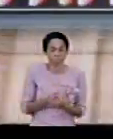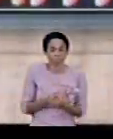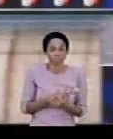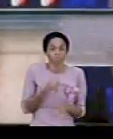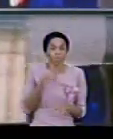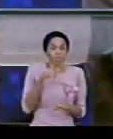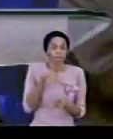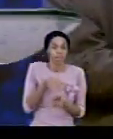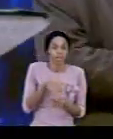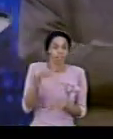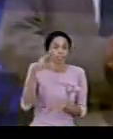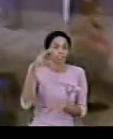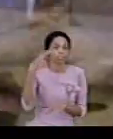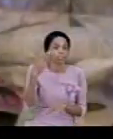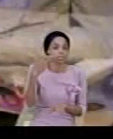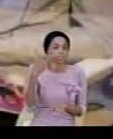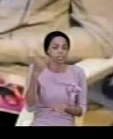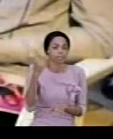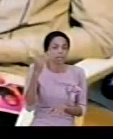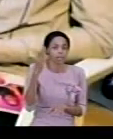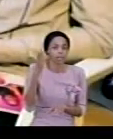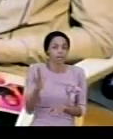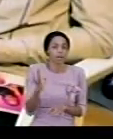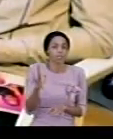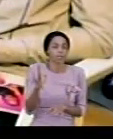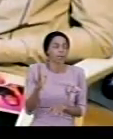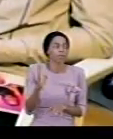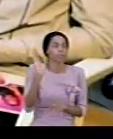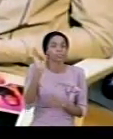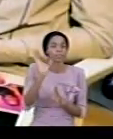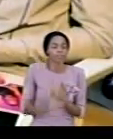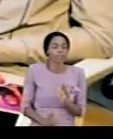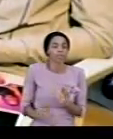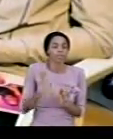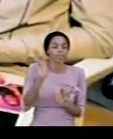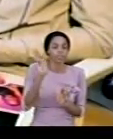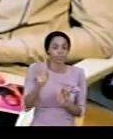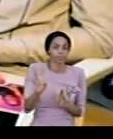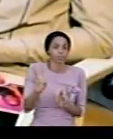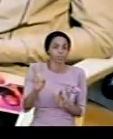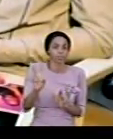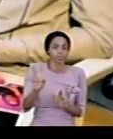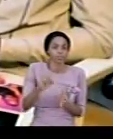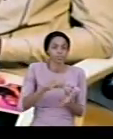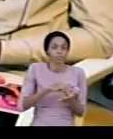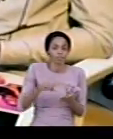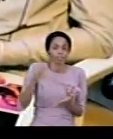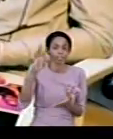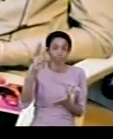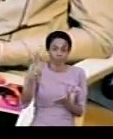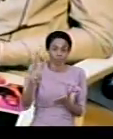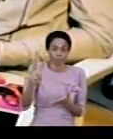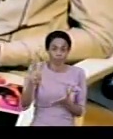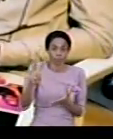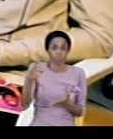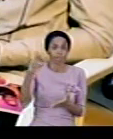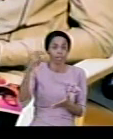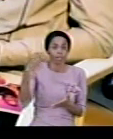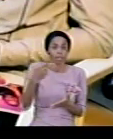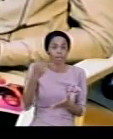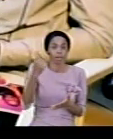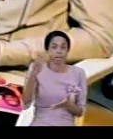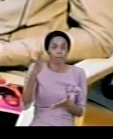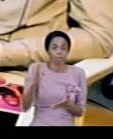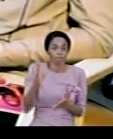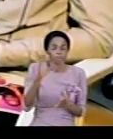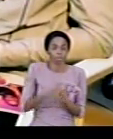at Habakkuk. Habakkuk chapter 2, we're looking at verse 4. Habakkuk